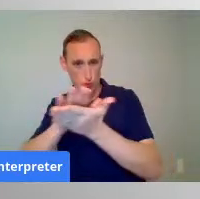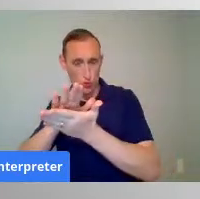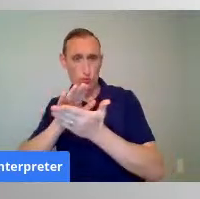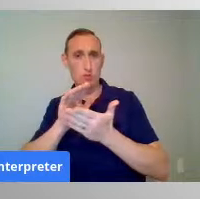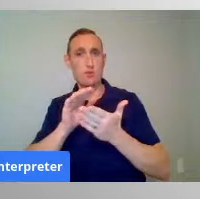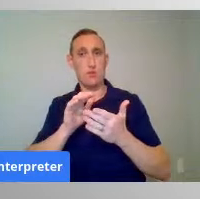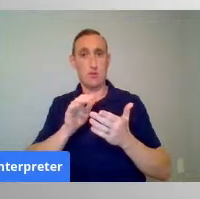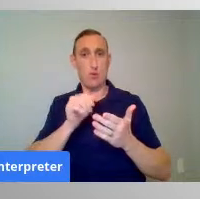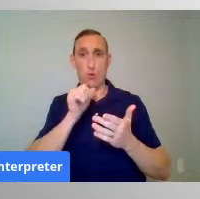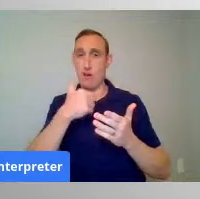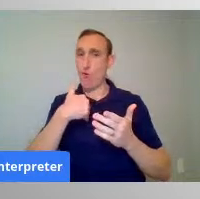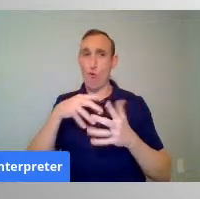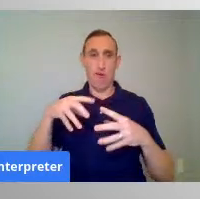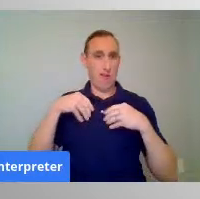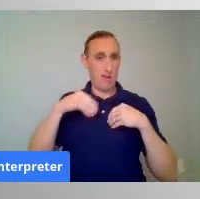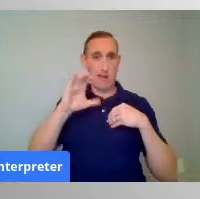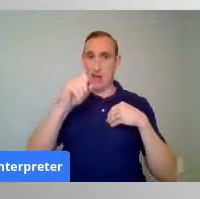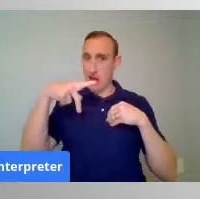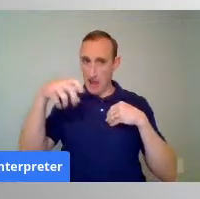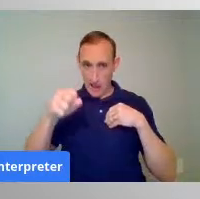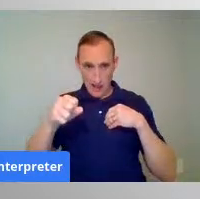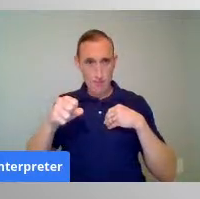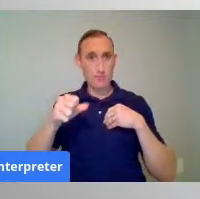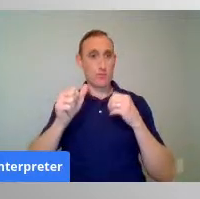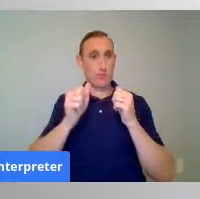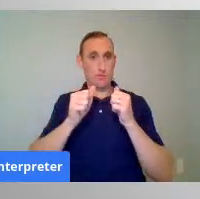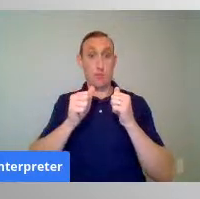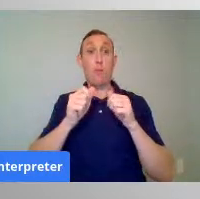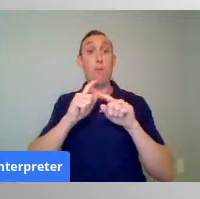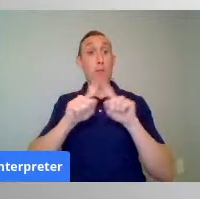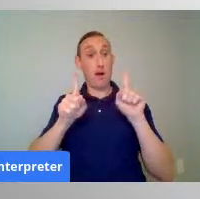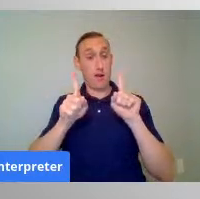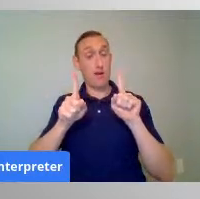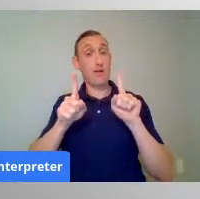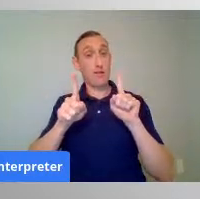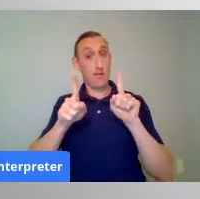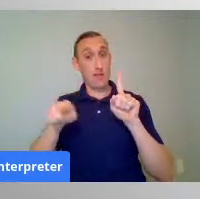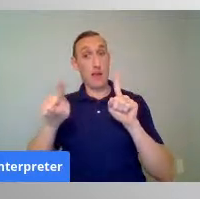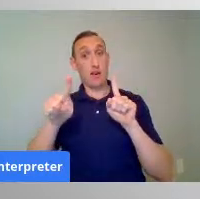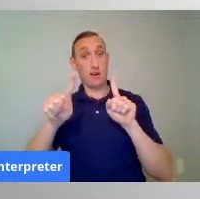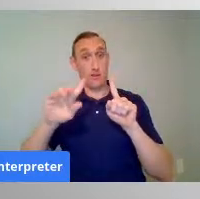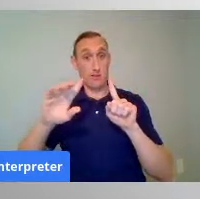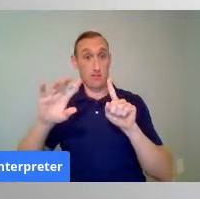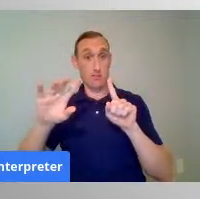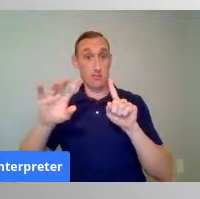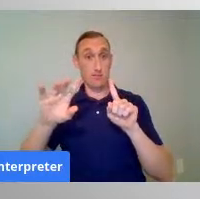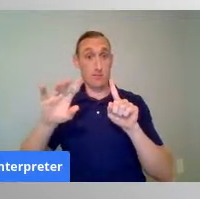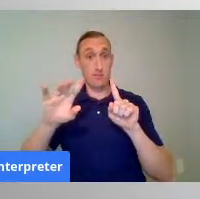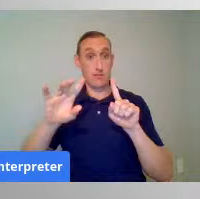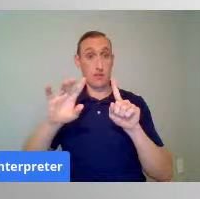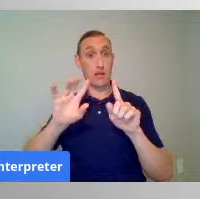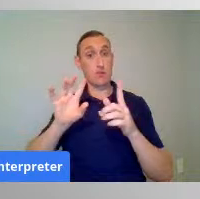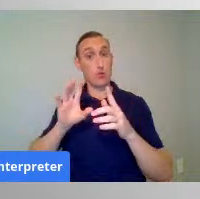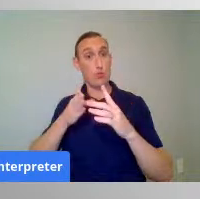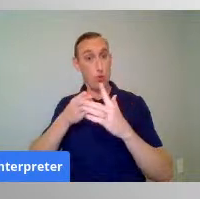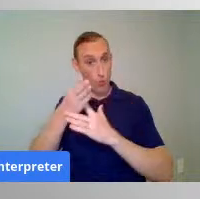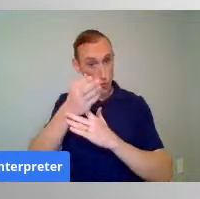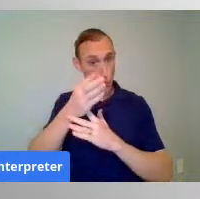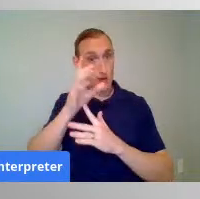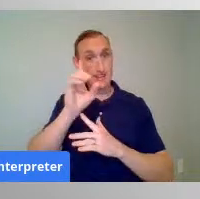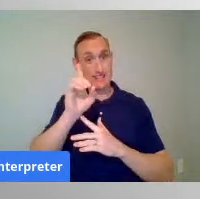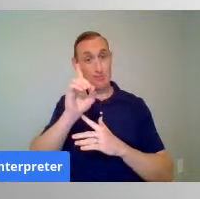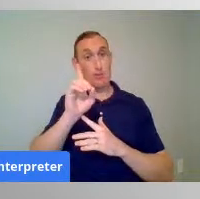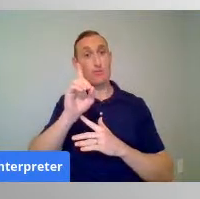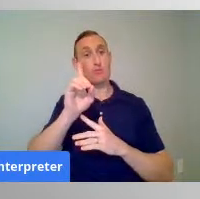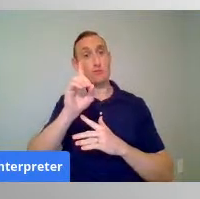within CCSD, they can go around and actually use their resources going directly to DFACs. Now, Dr. Yeager, for